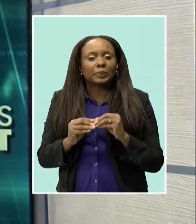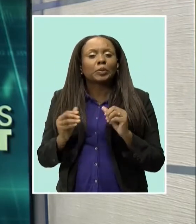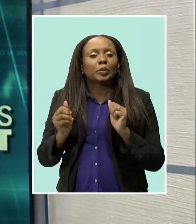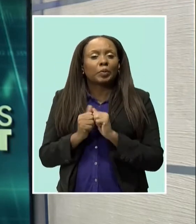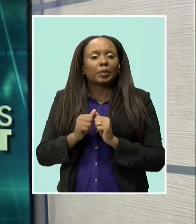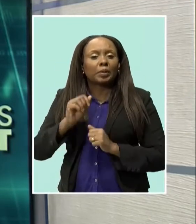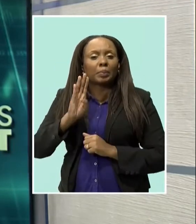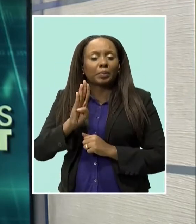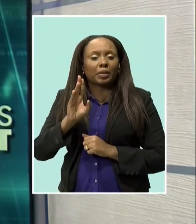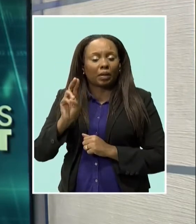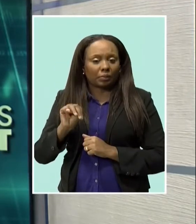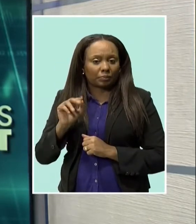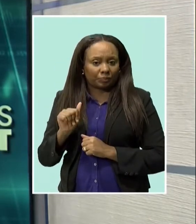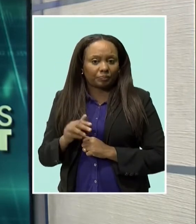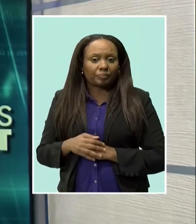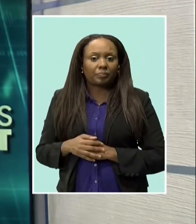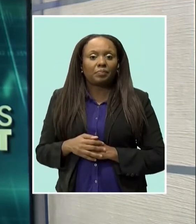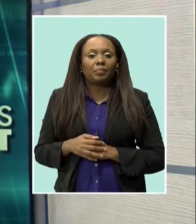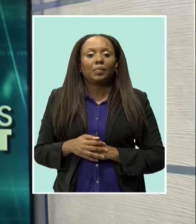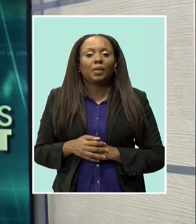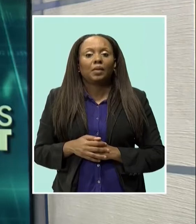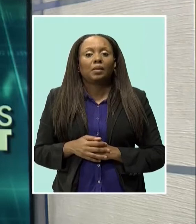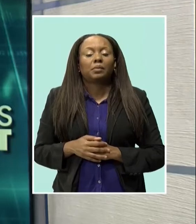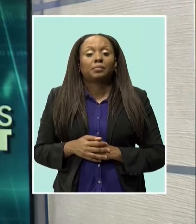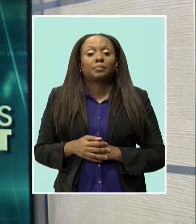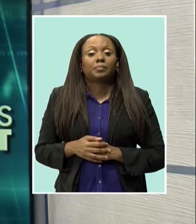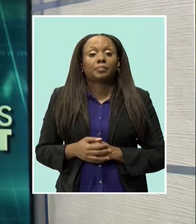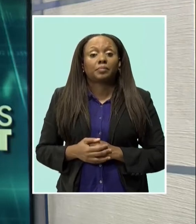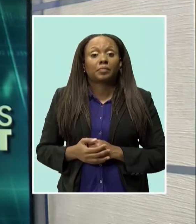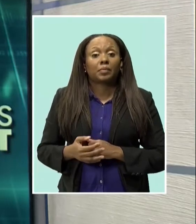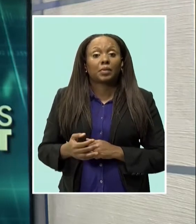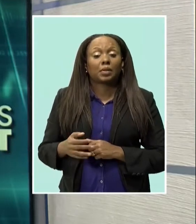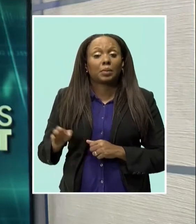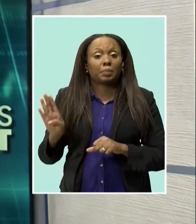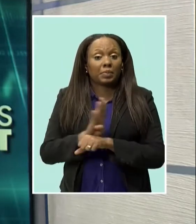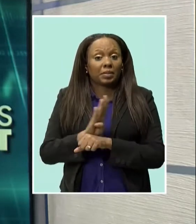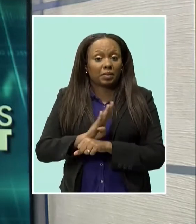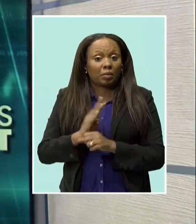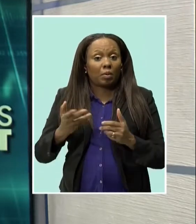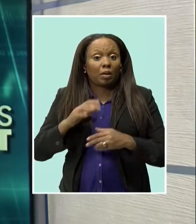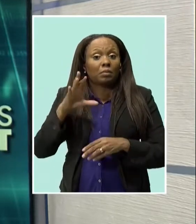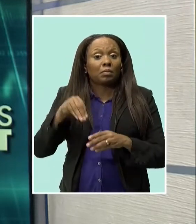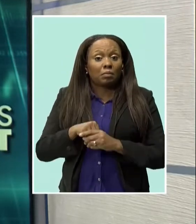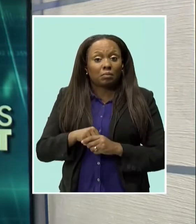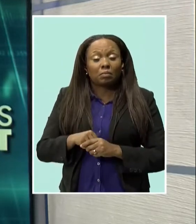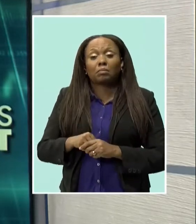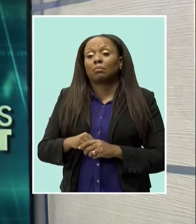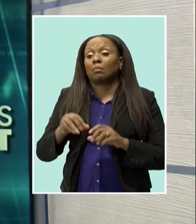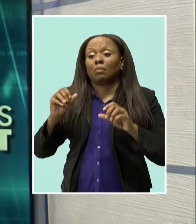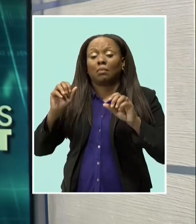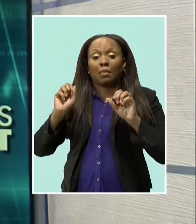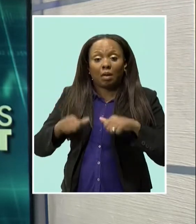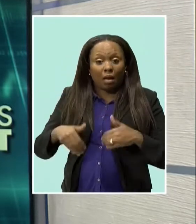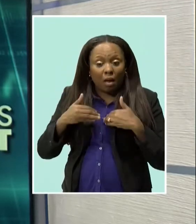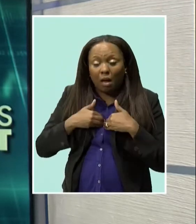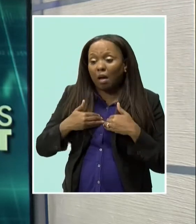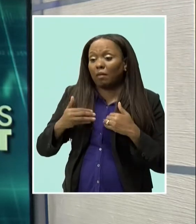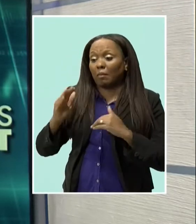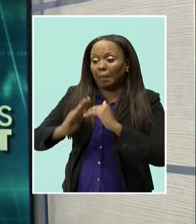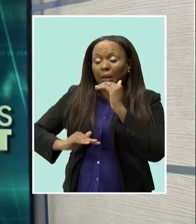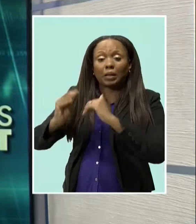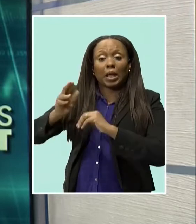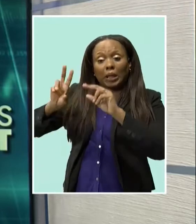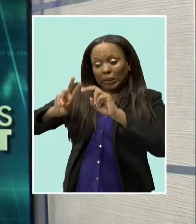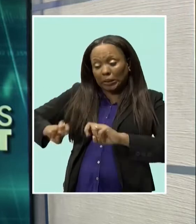Association. Now, according to Mr. Rind, participating businesses will have their premises assessed, and if their practices and procedures are